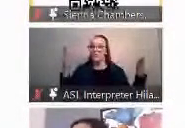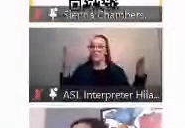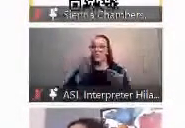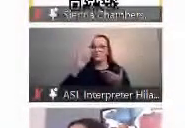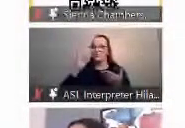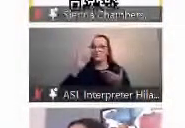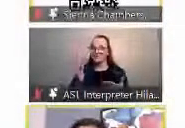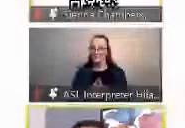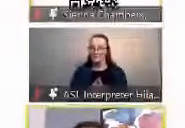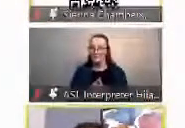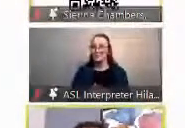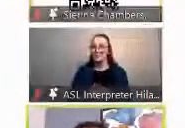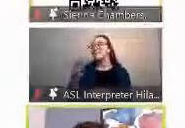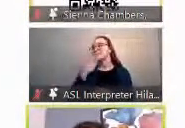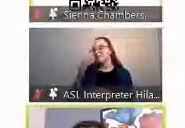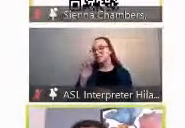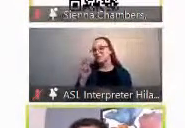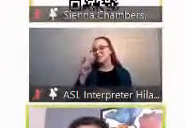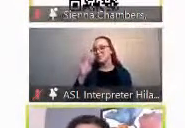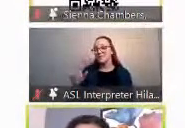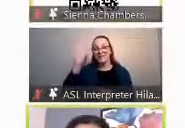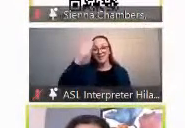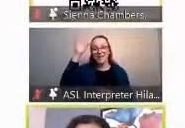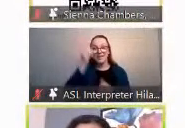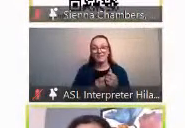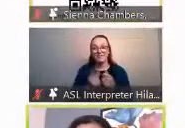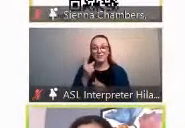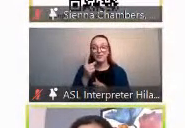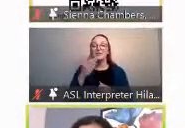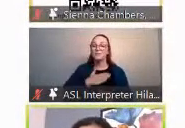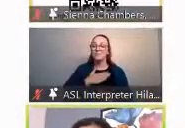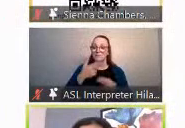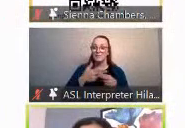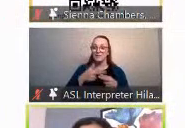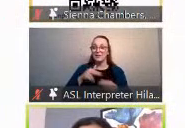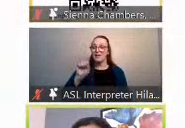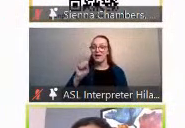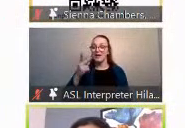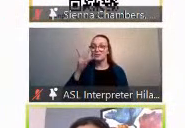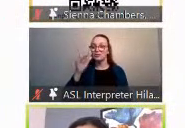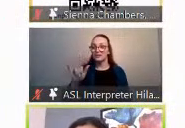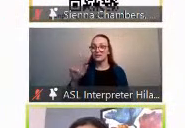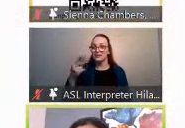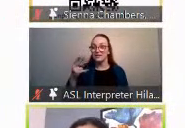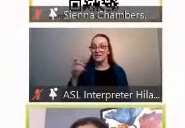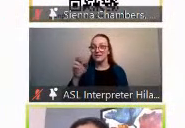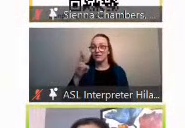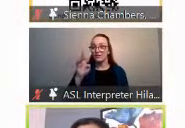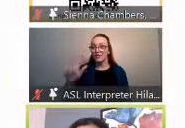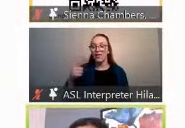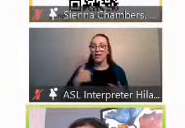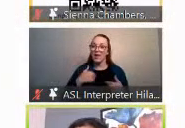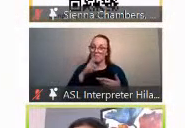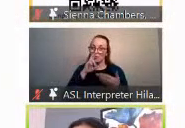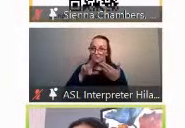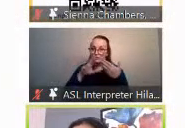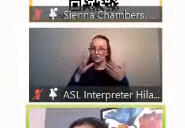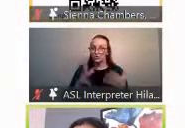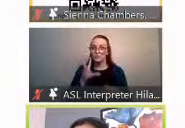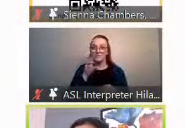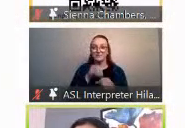Thank you, Emily. Hi, everyone. As Emily shared, my name is Ashley Hiralal. I'm a researcher at Child Trends. I'm just feeling